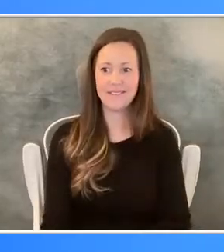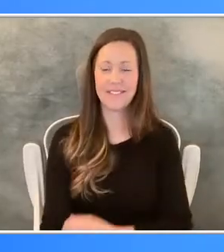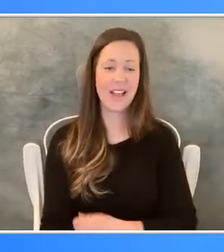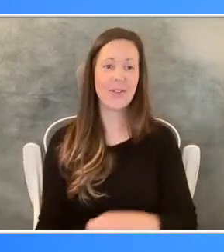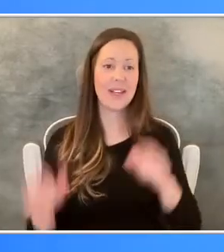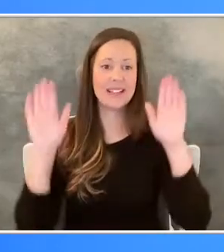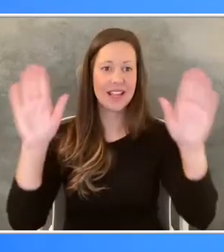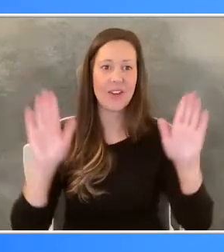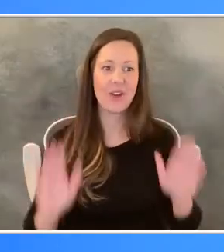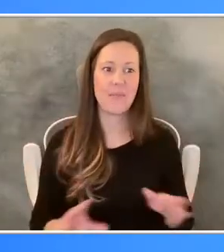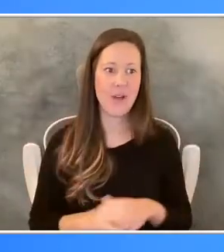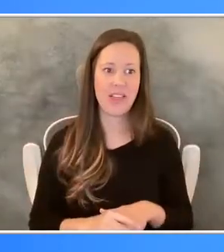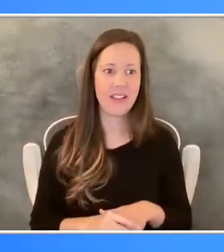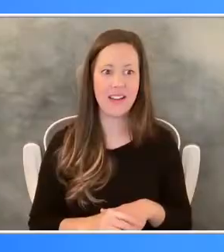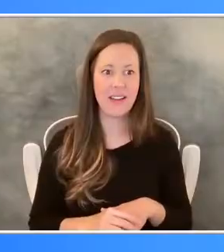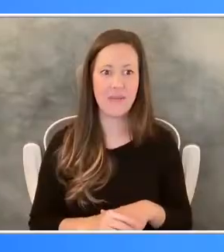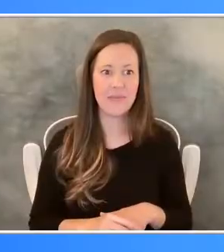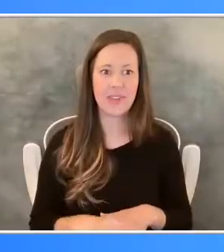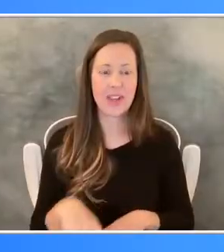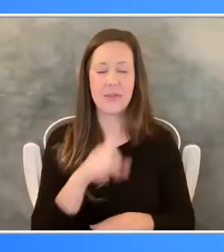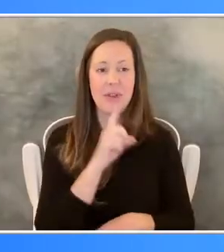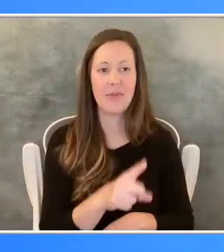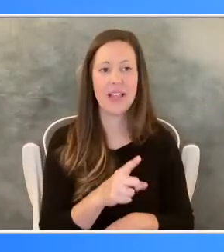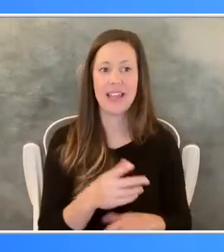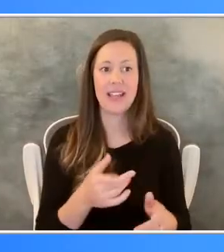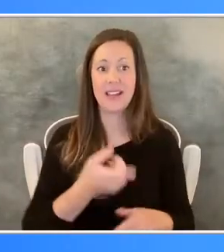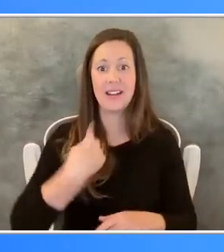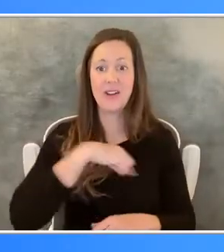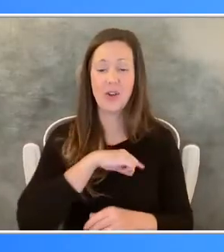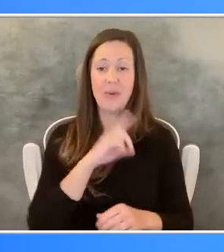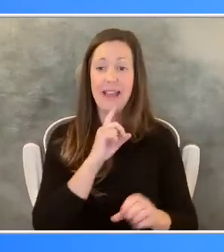mean, the fact that we actually had a